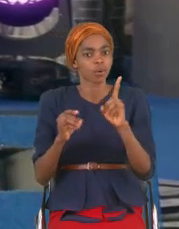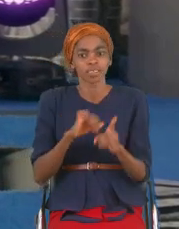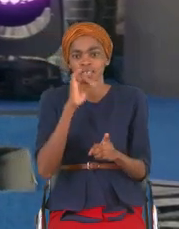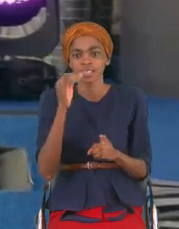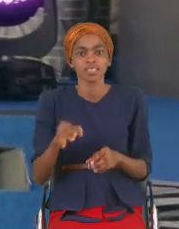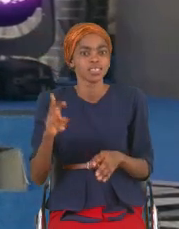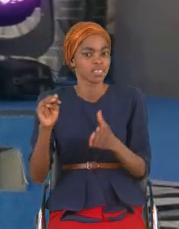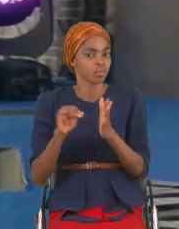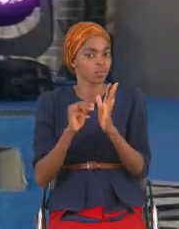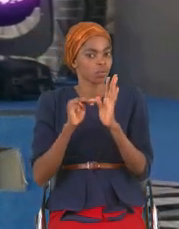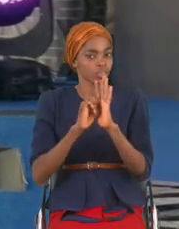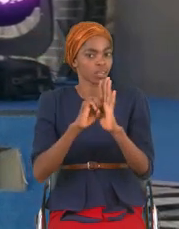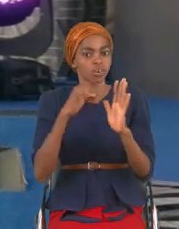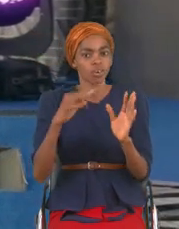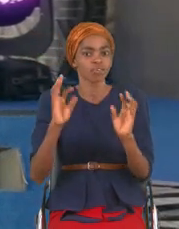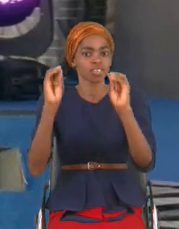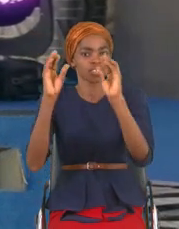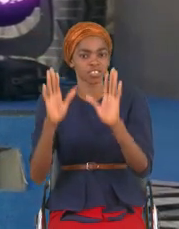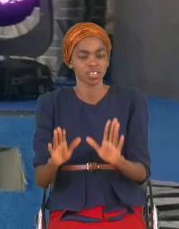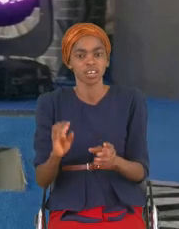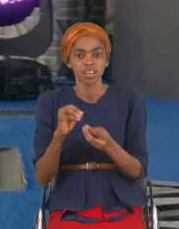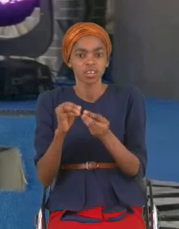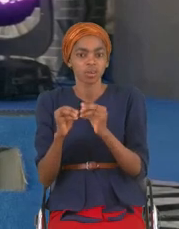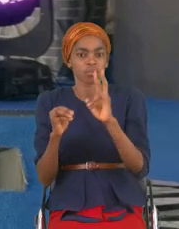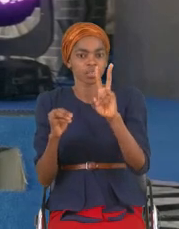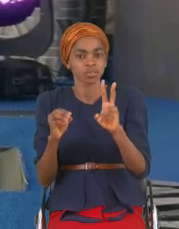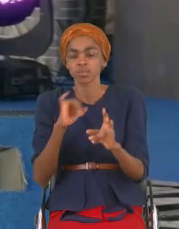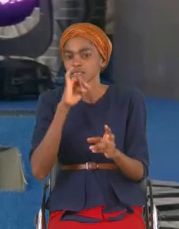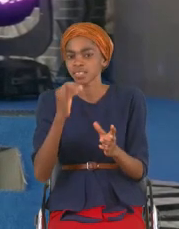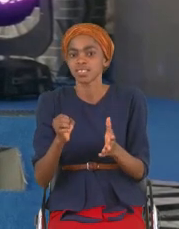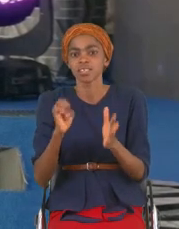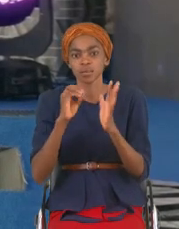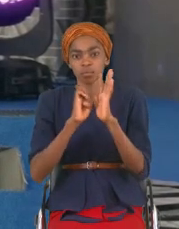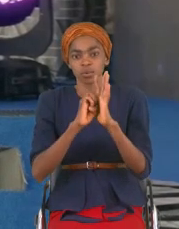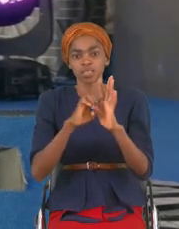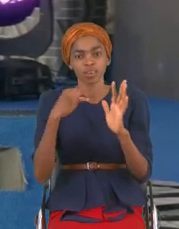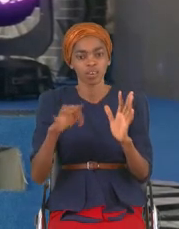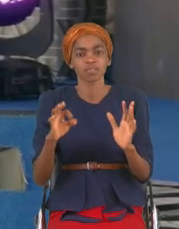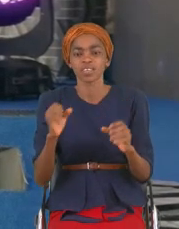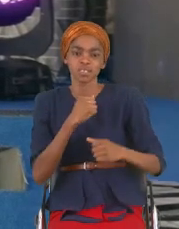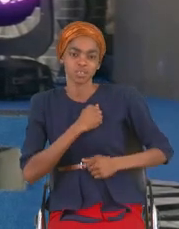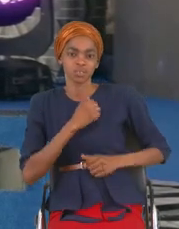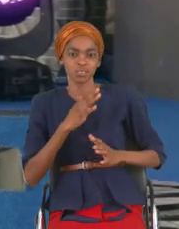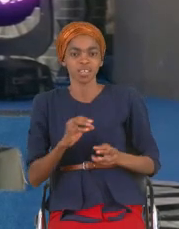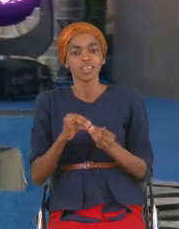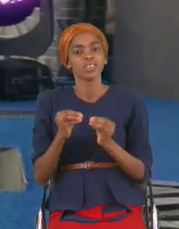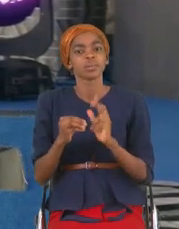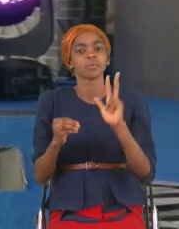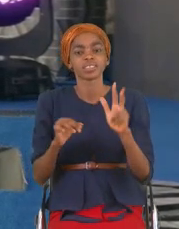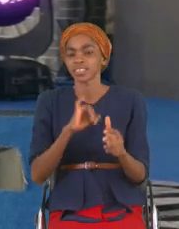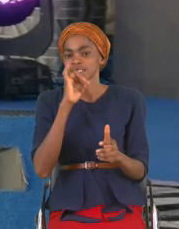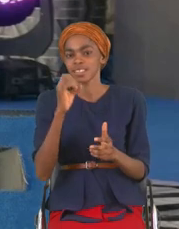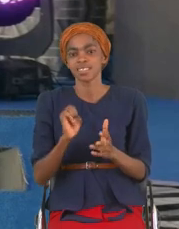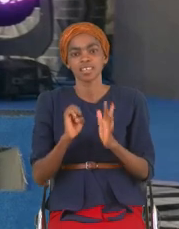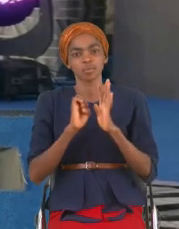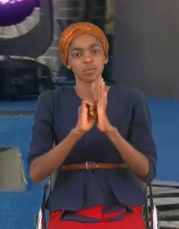teacher. Number two is the model of a soldier. Number three is the model of